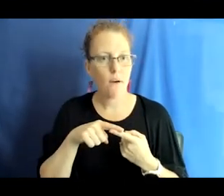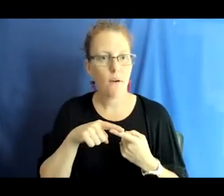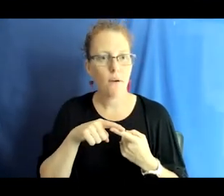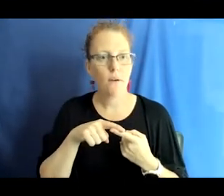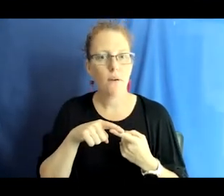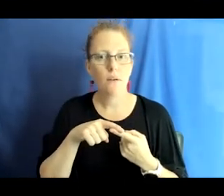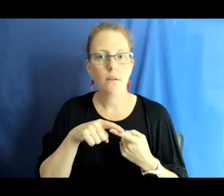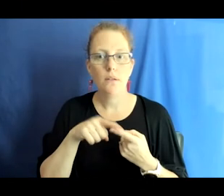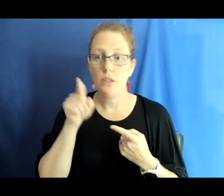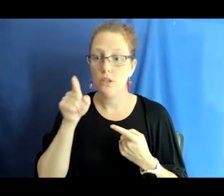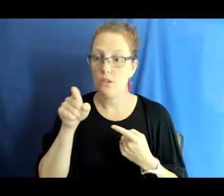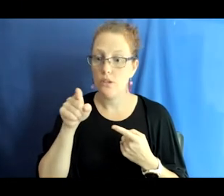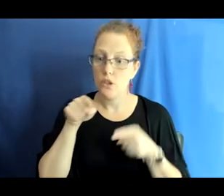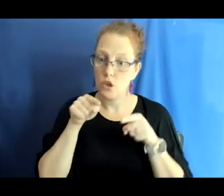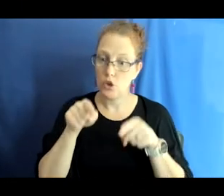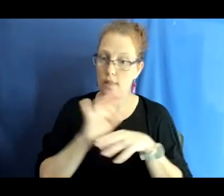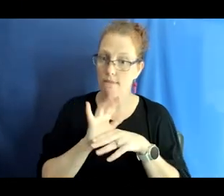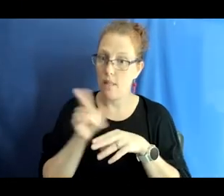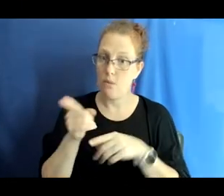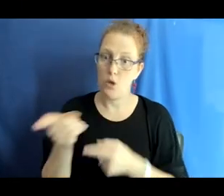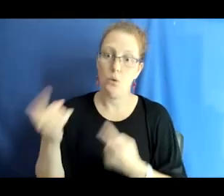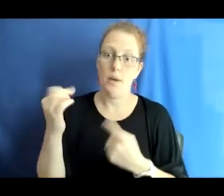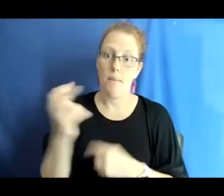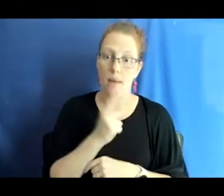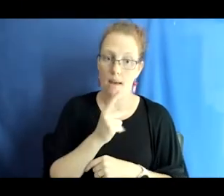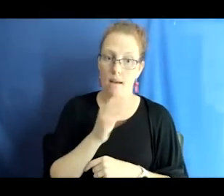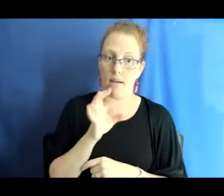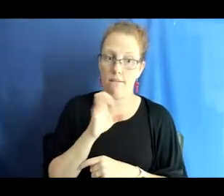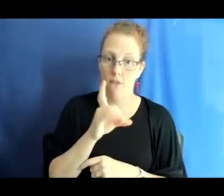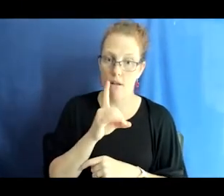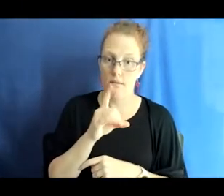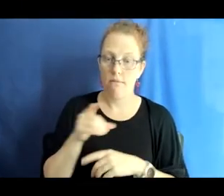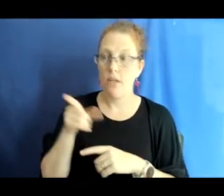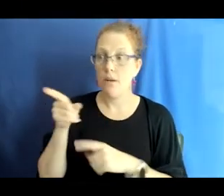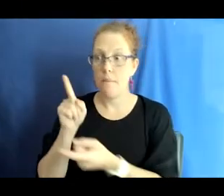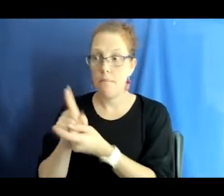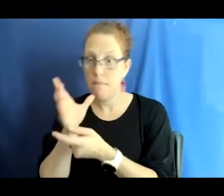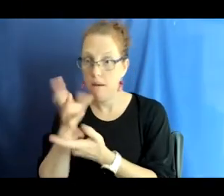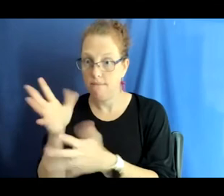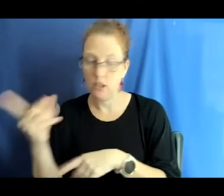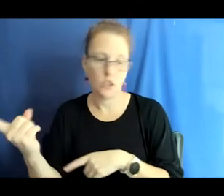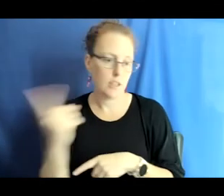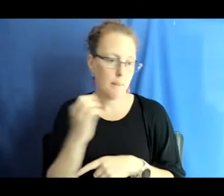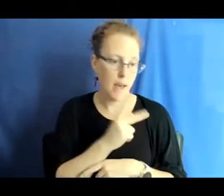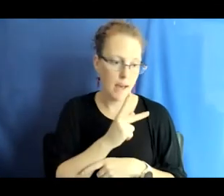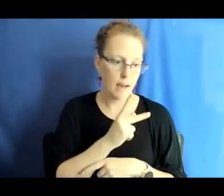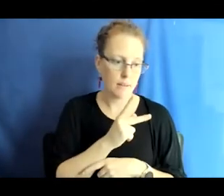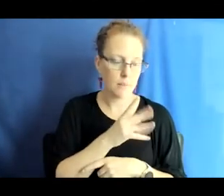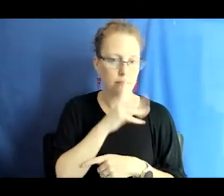back to where Fred was after you met her and you didn't say anything. So